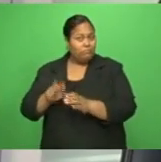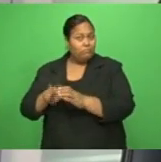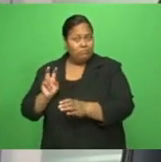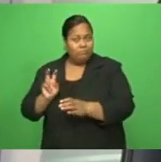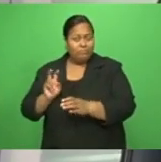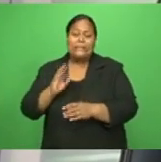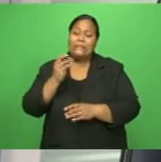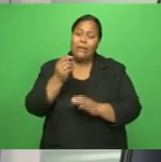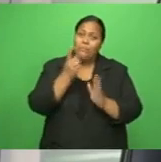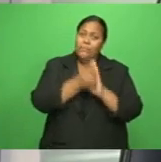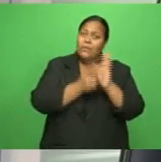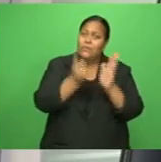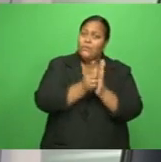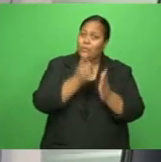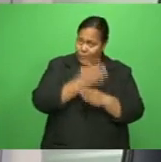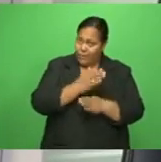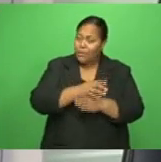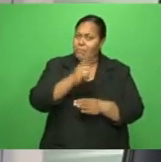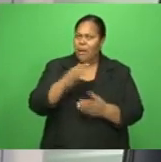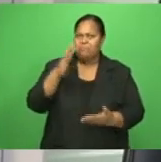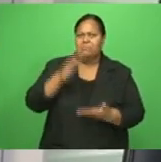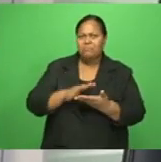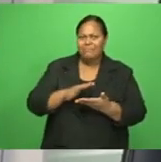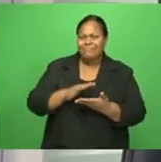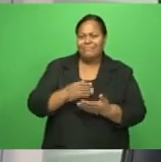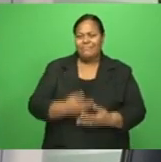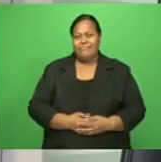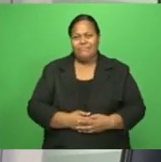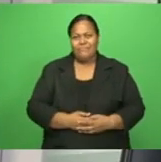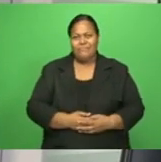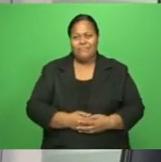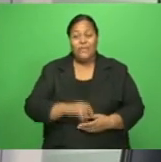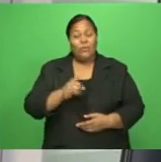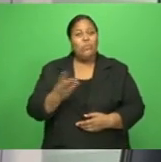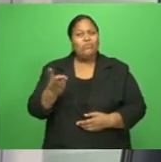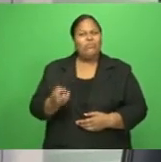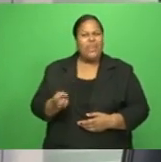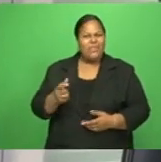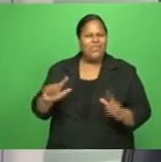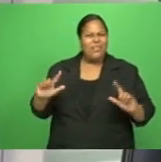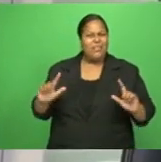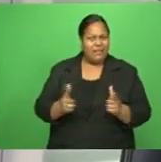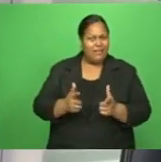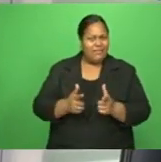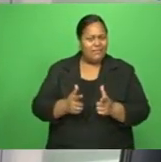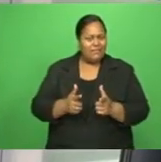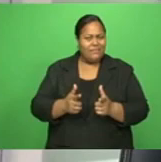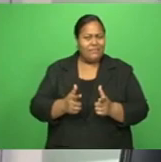reduced working hours, or they are earning less. So definitely